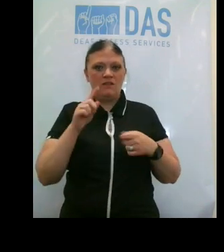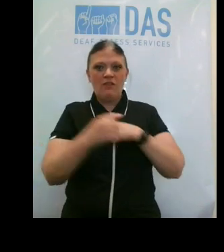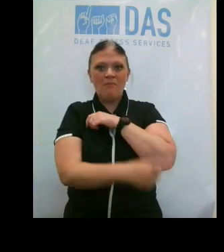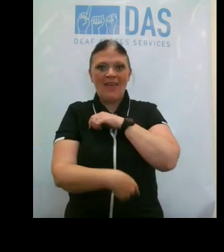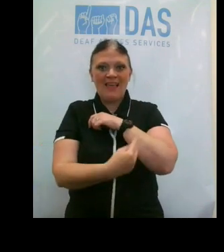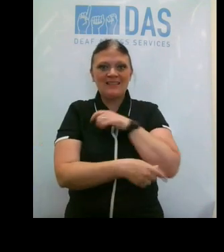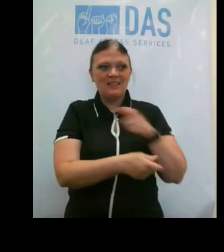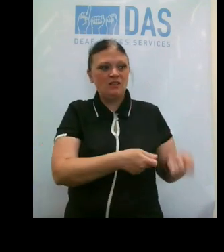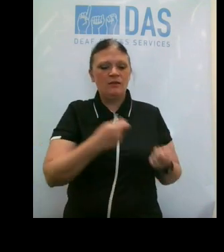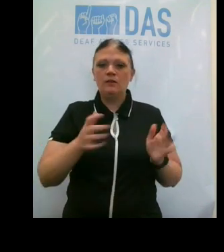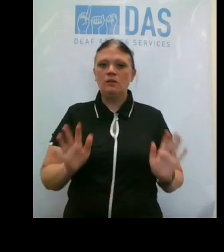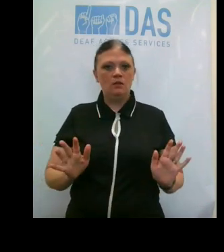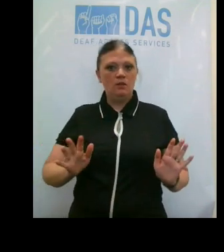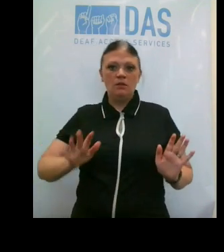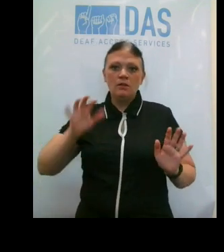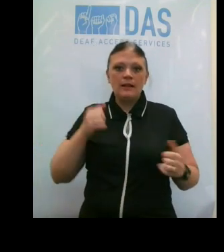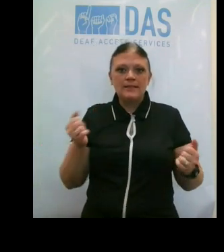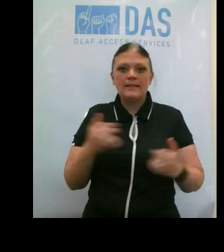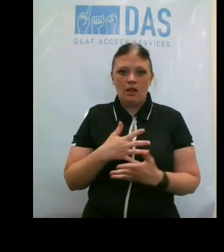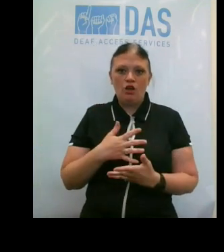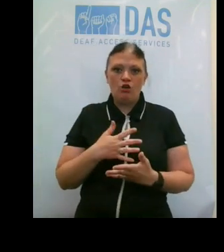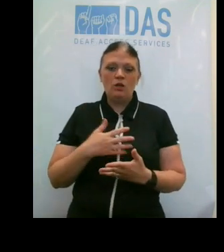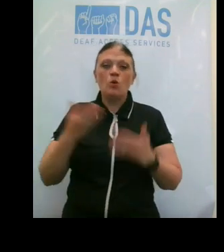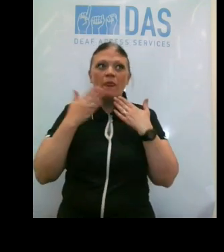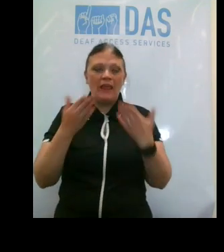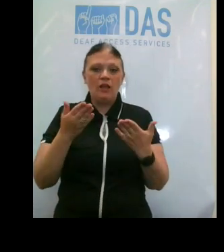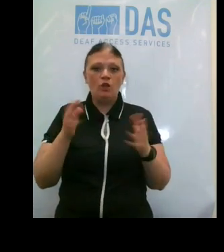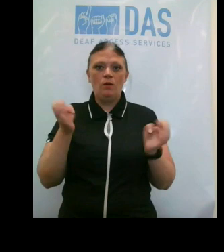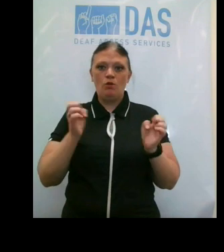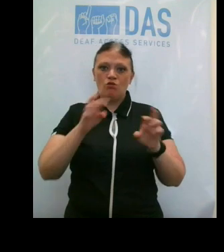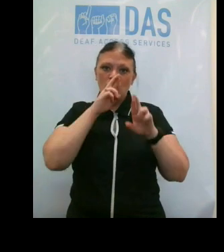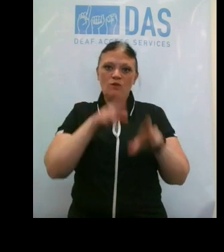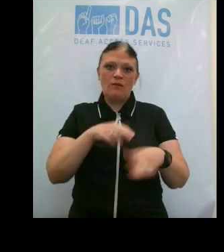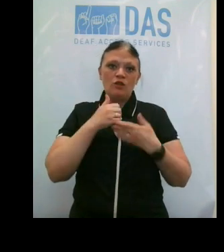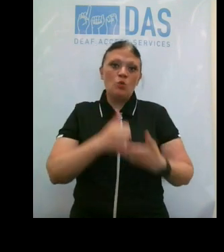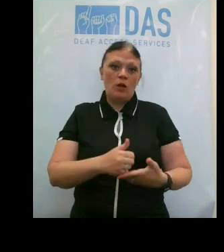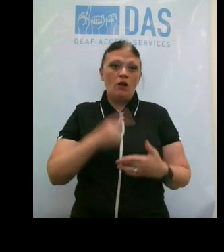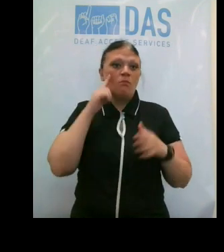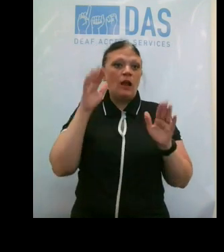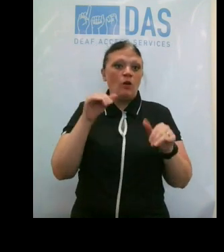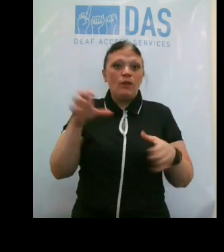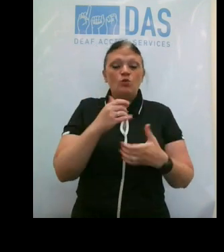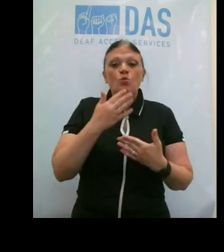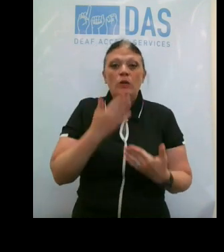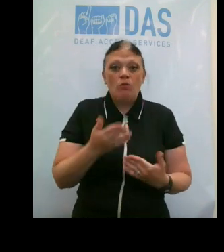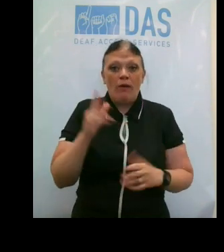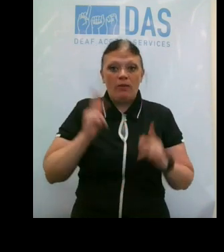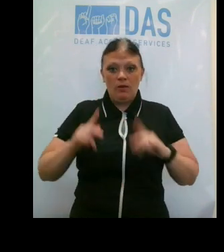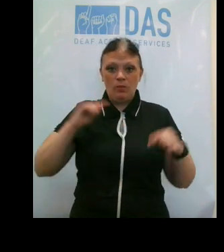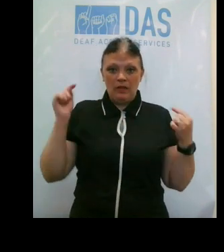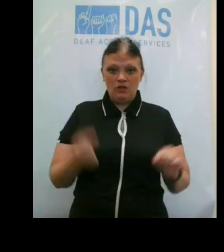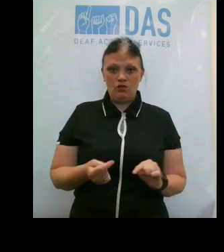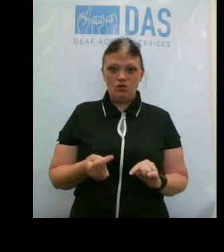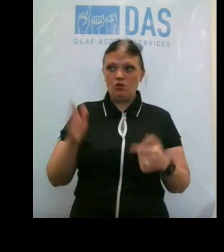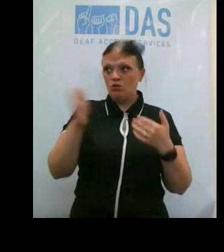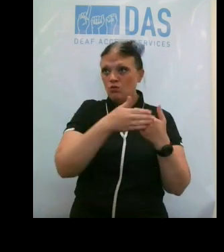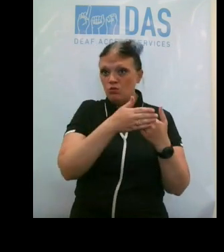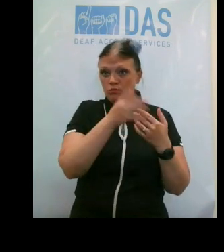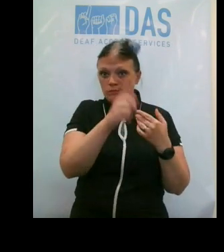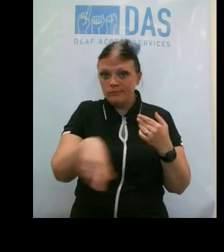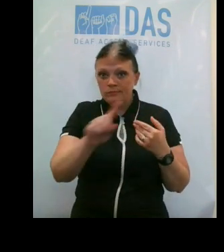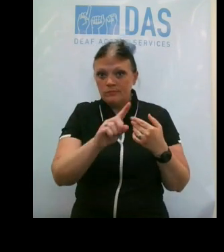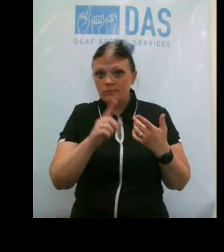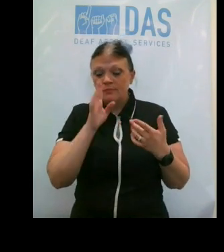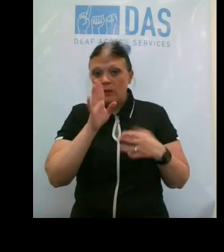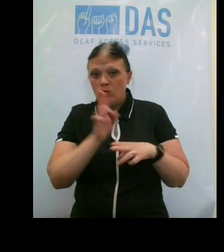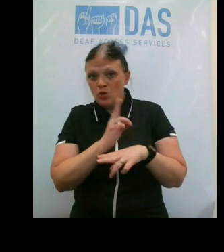that they did to save those individuals and to help them. I certainly hope that they're doing well, the individuals who are injured, and to the rest of you who are going to use the